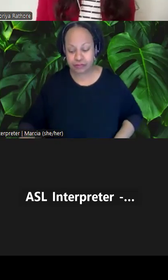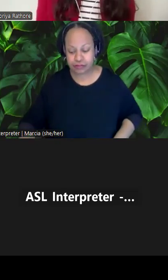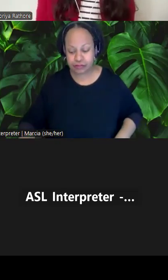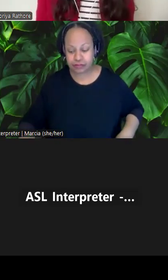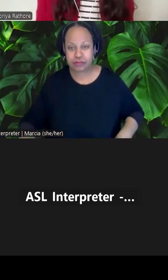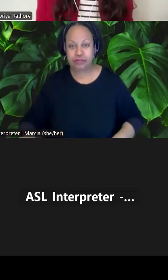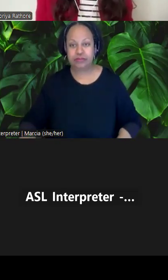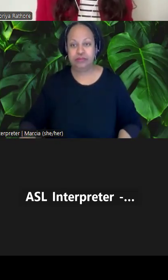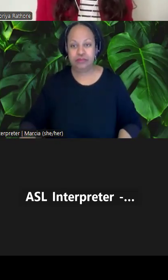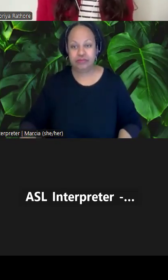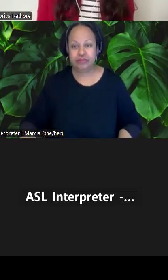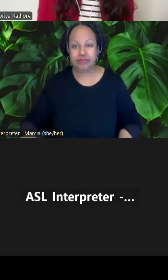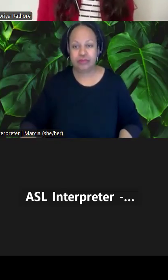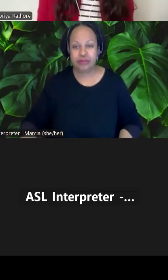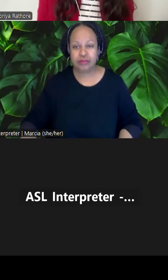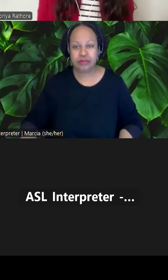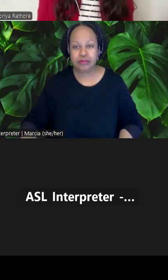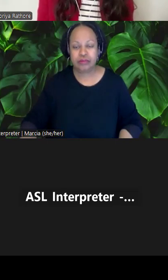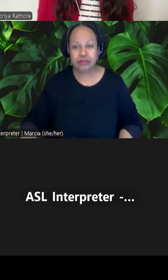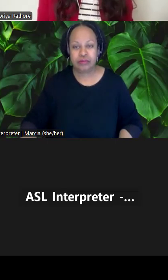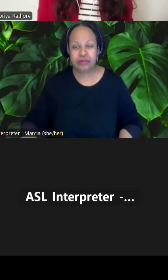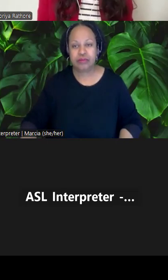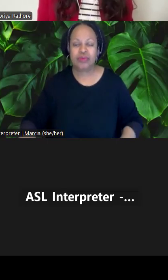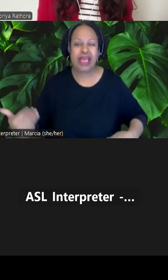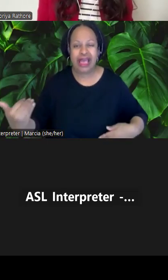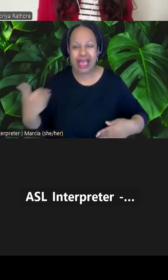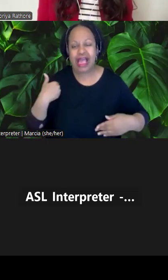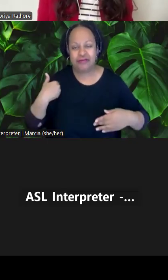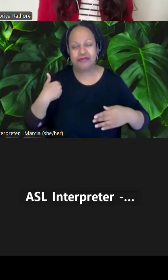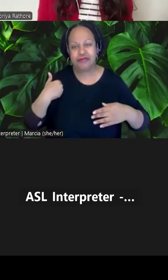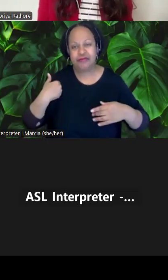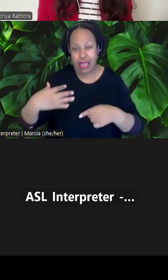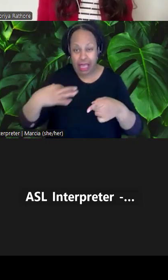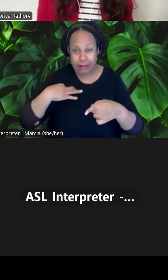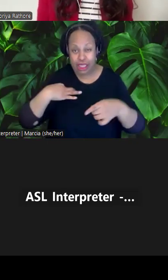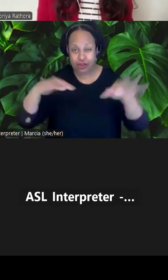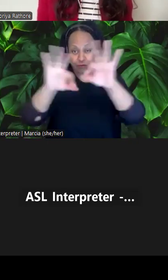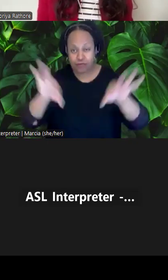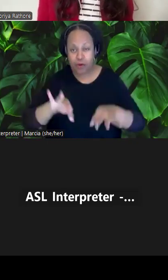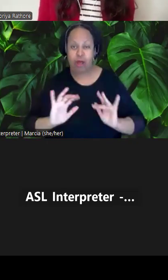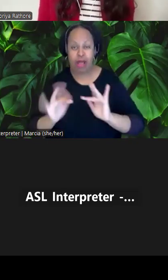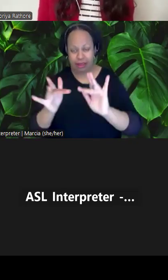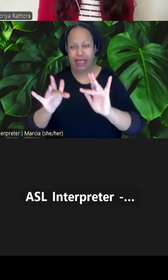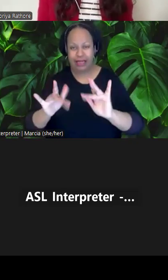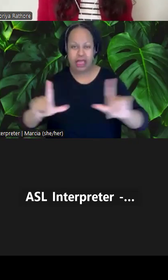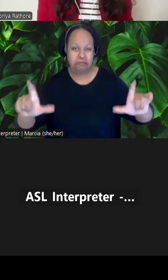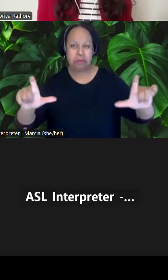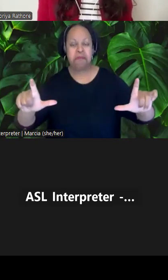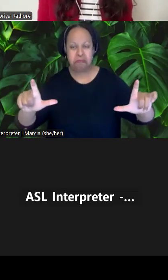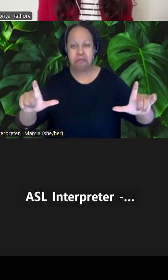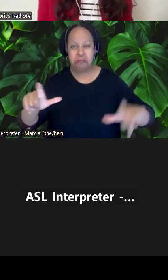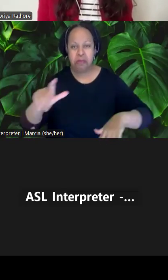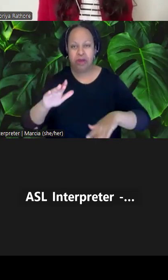Here's a couple of screenshots from the application itself. I highly recommend you open an